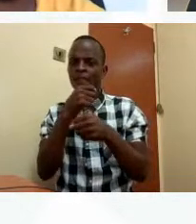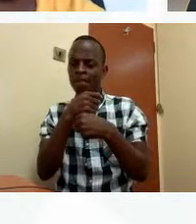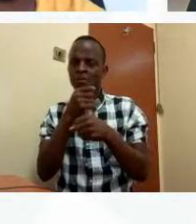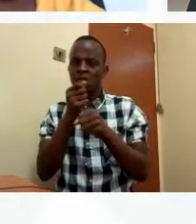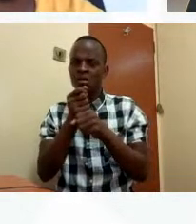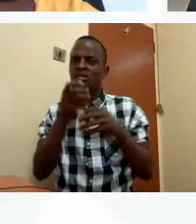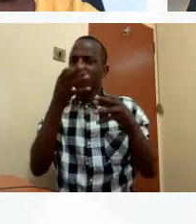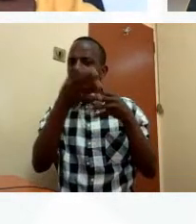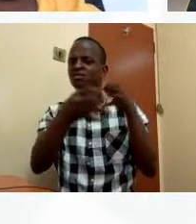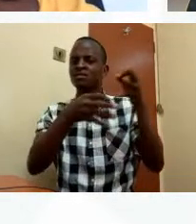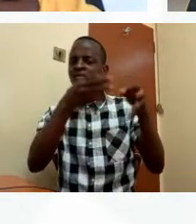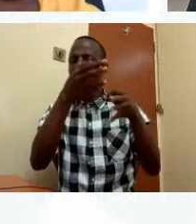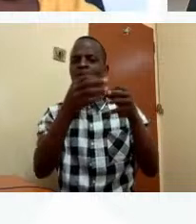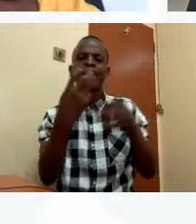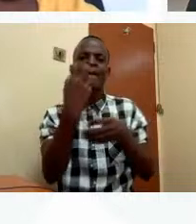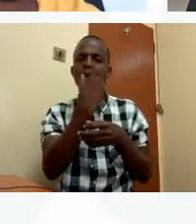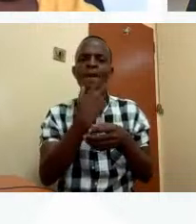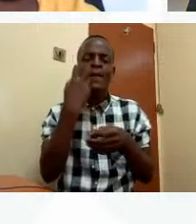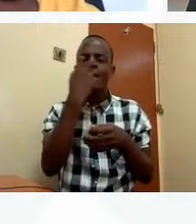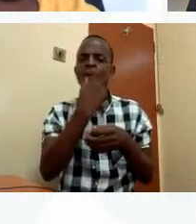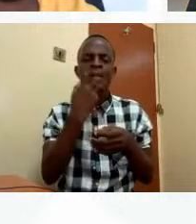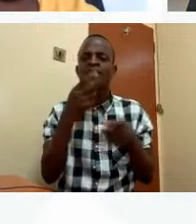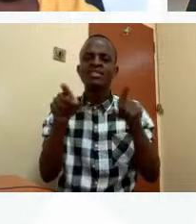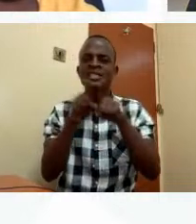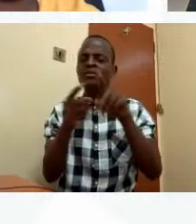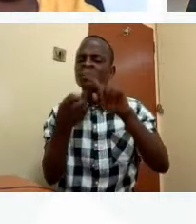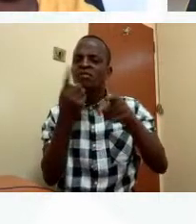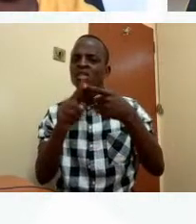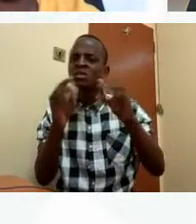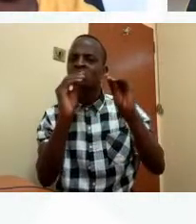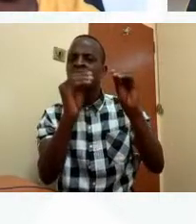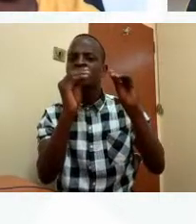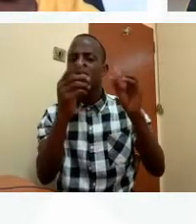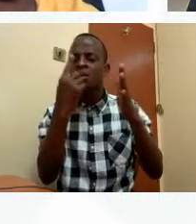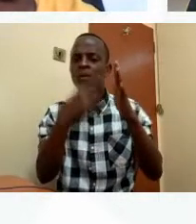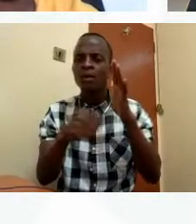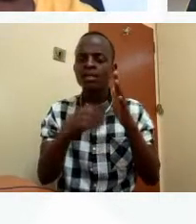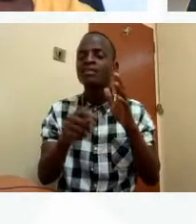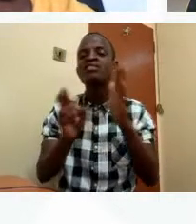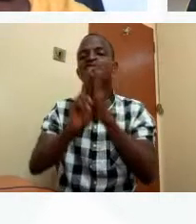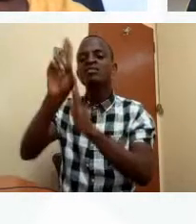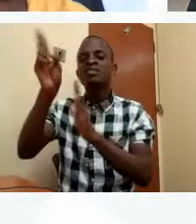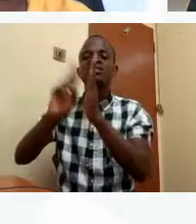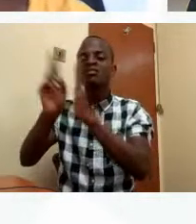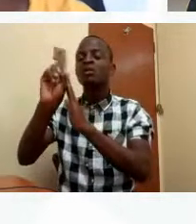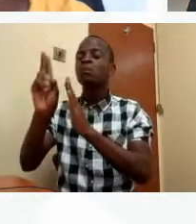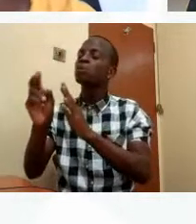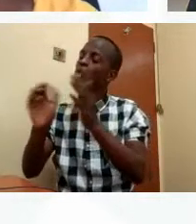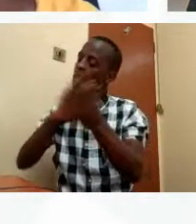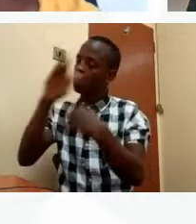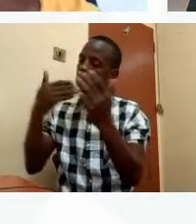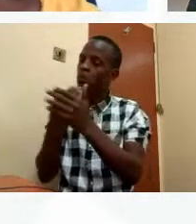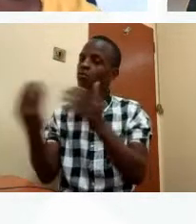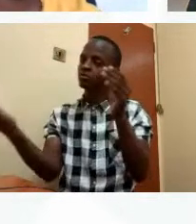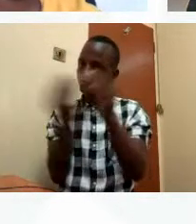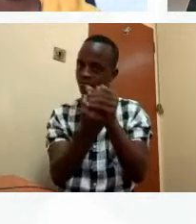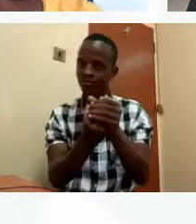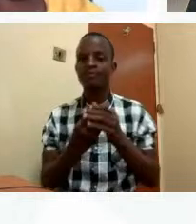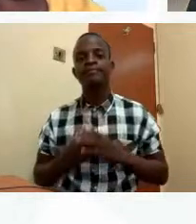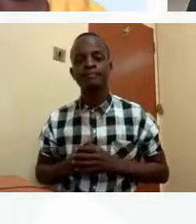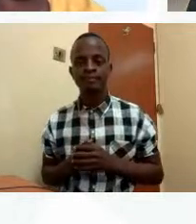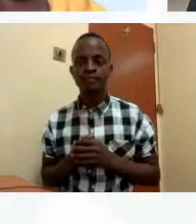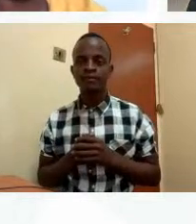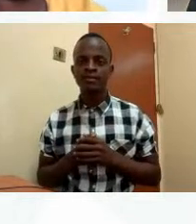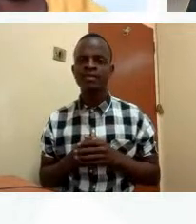to adolescents academias and other research institutions. They are also welcome. There are also